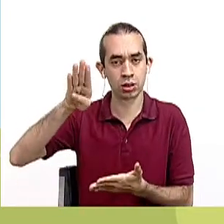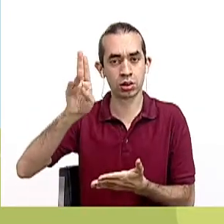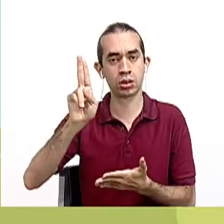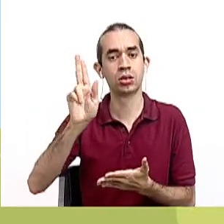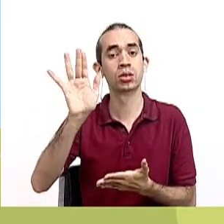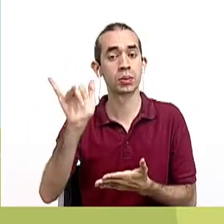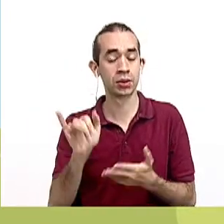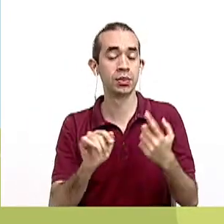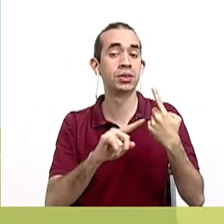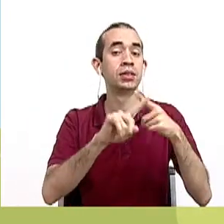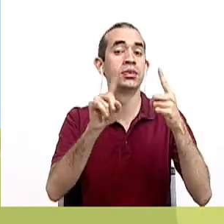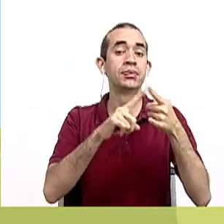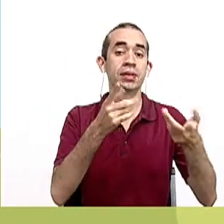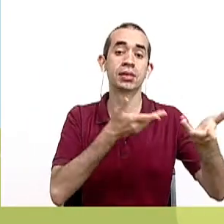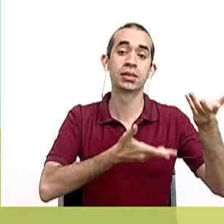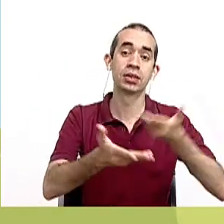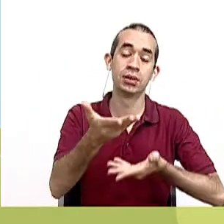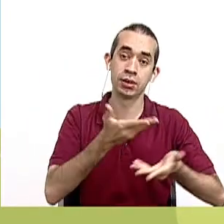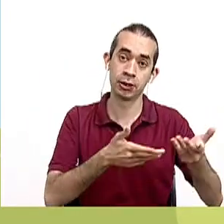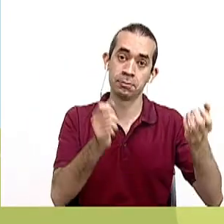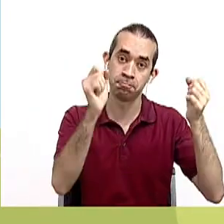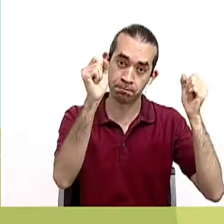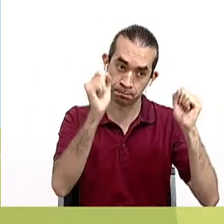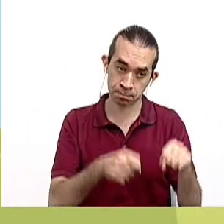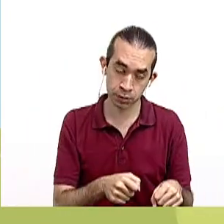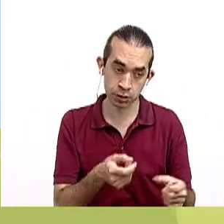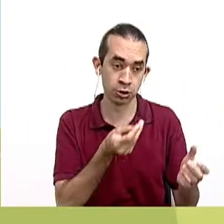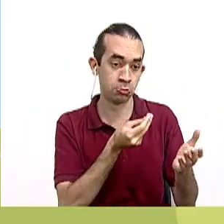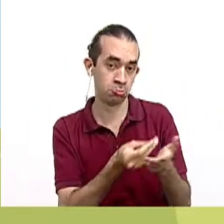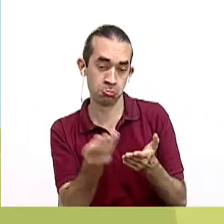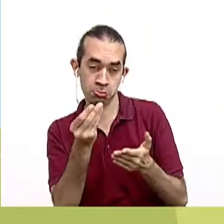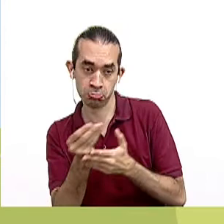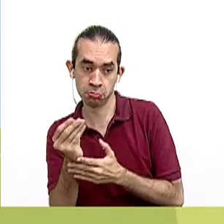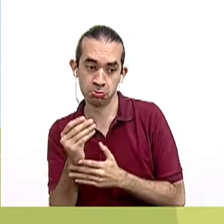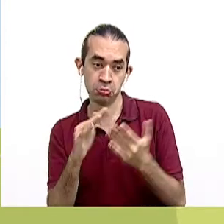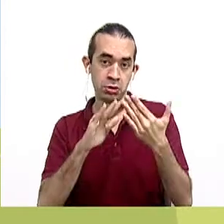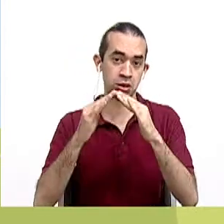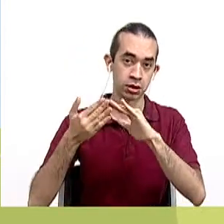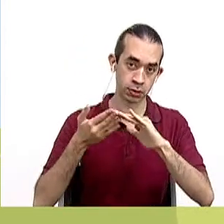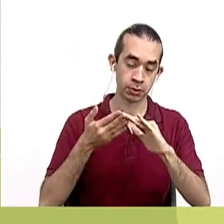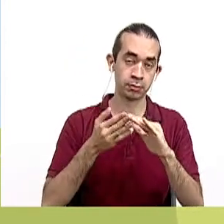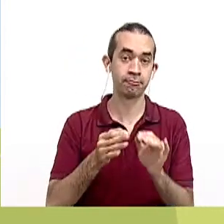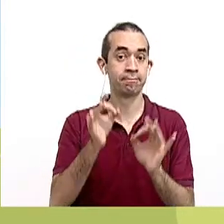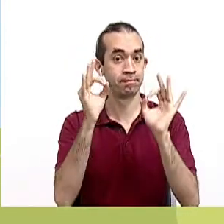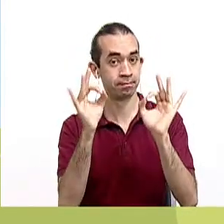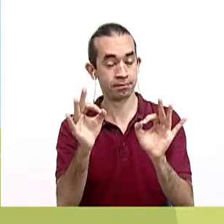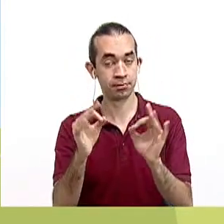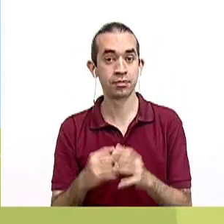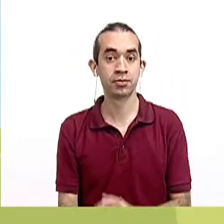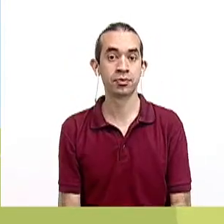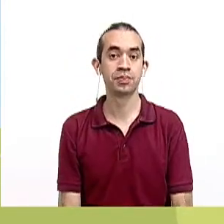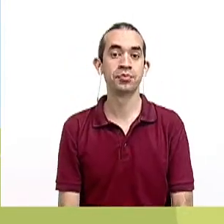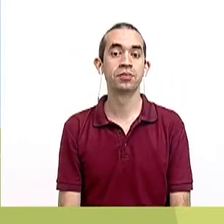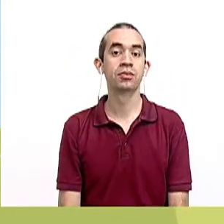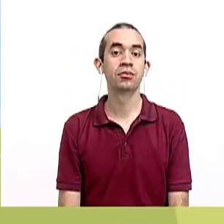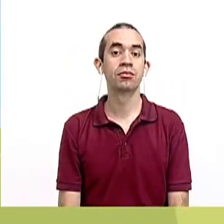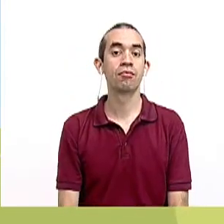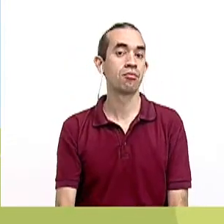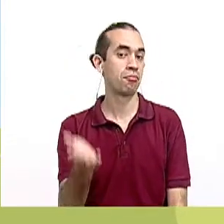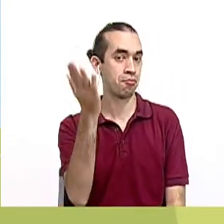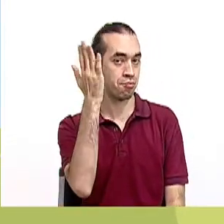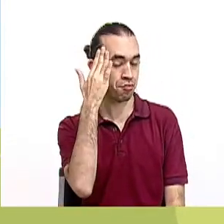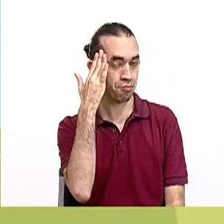many services we can get around my town, right? So now